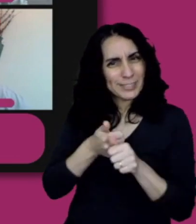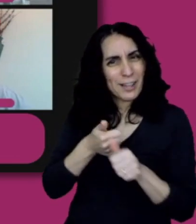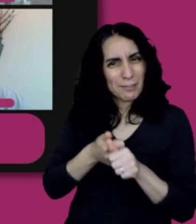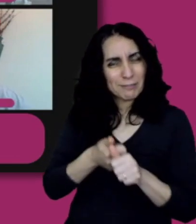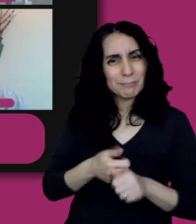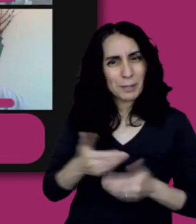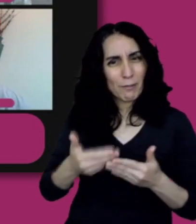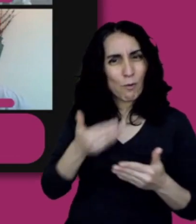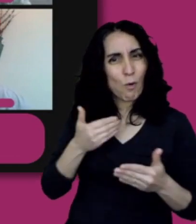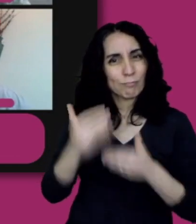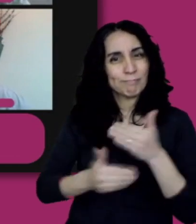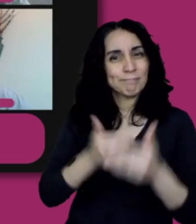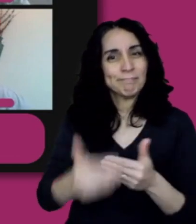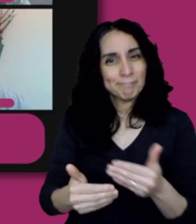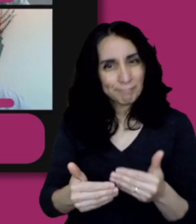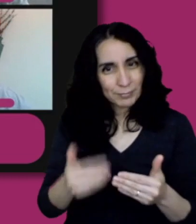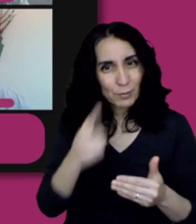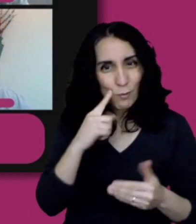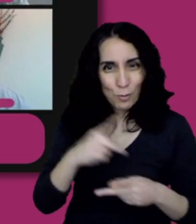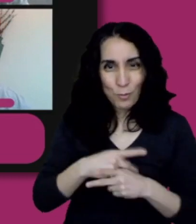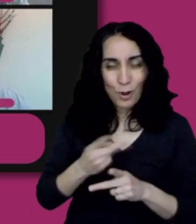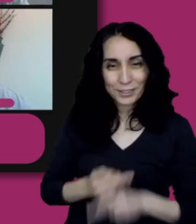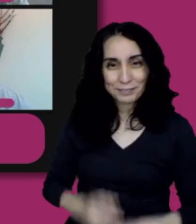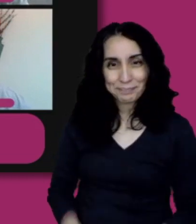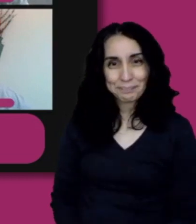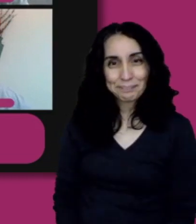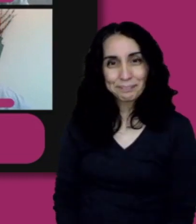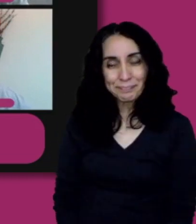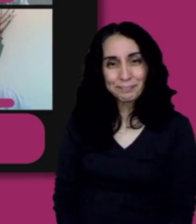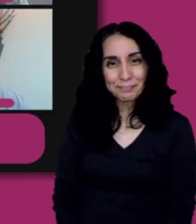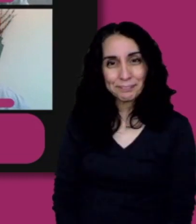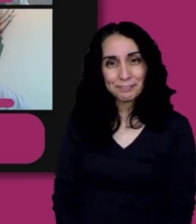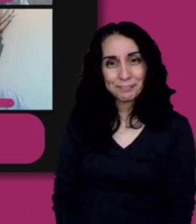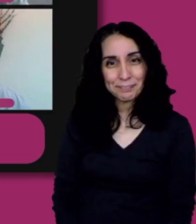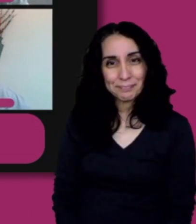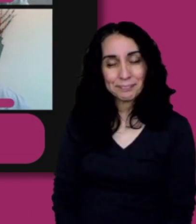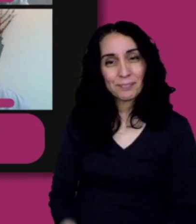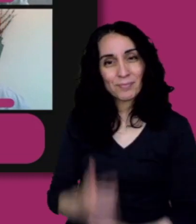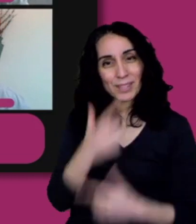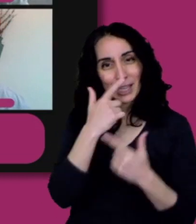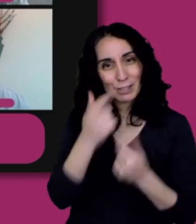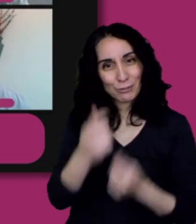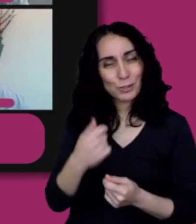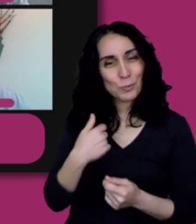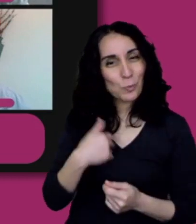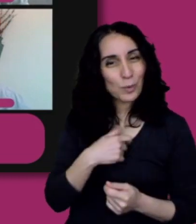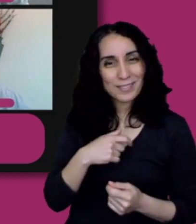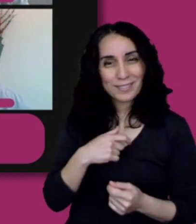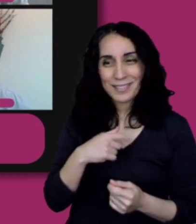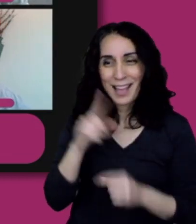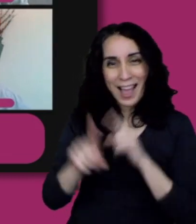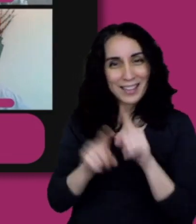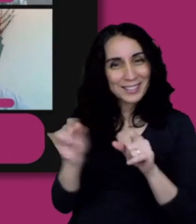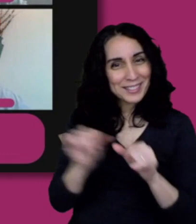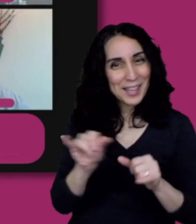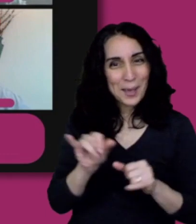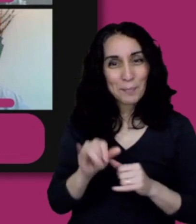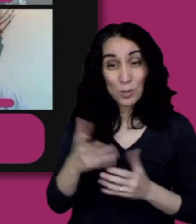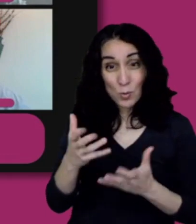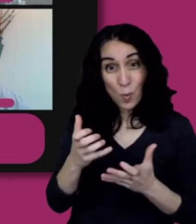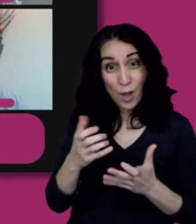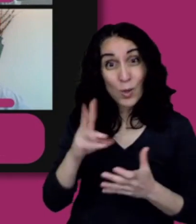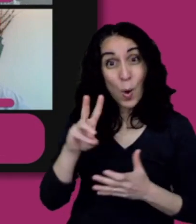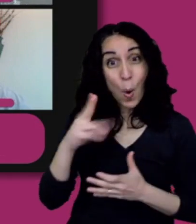That's interesting. We have the same conversation with some of the people that have come to us. Do you want to be the wholesaler? Do you want to be